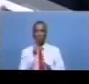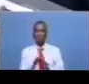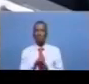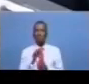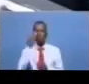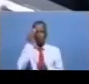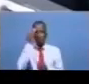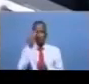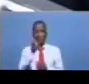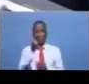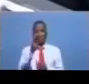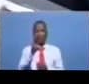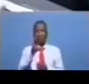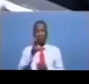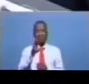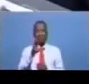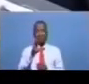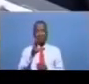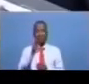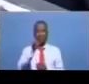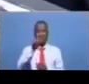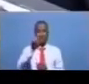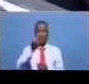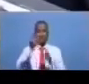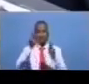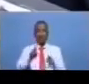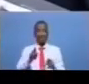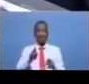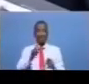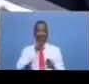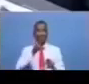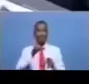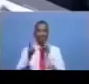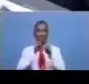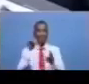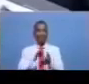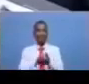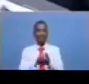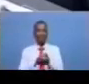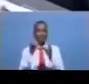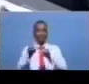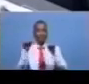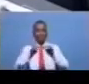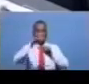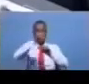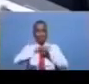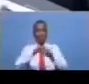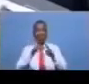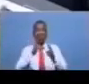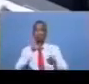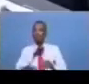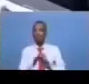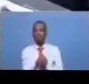know that Dr. Ayine did not say what they have said he said, and they know that the interpretations they are putting on what he has said